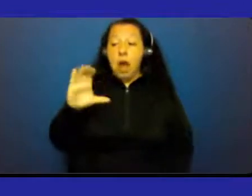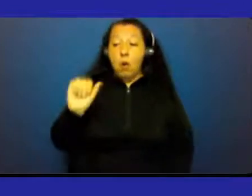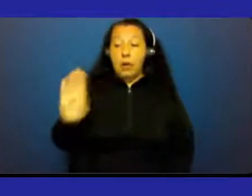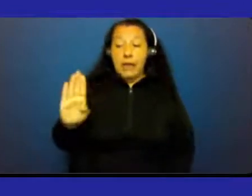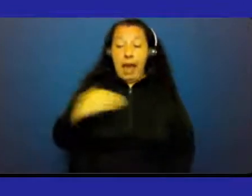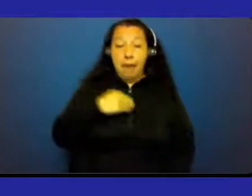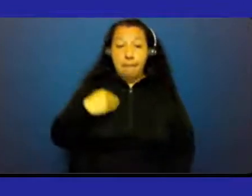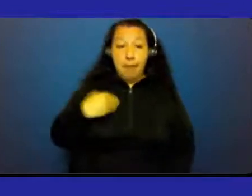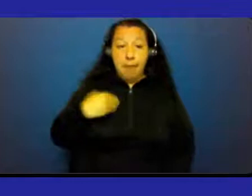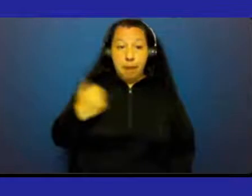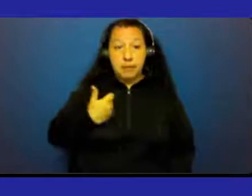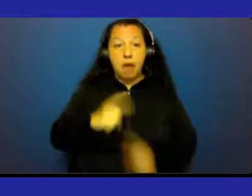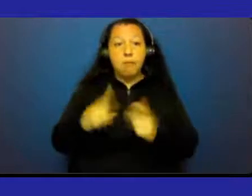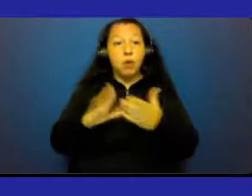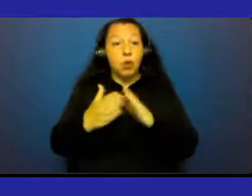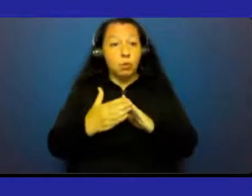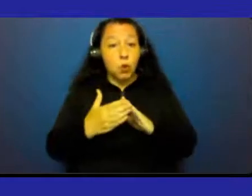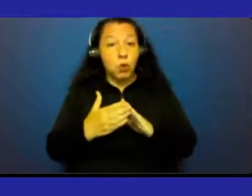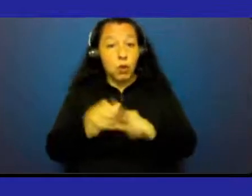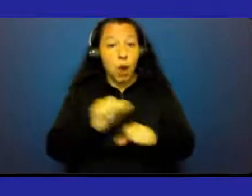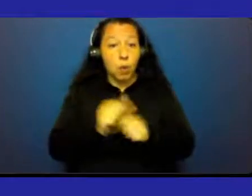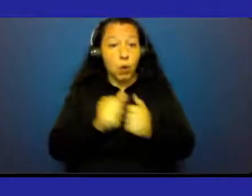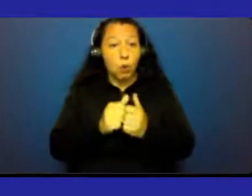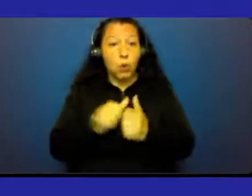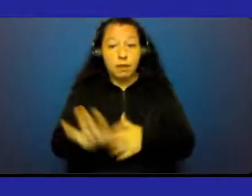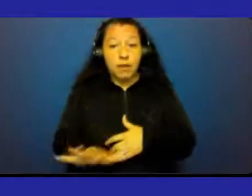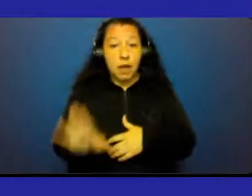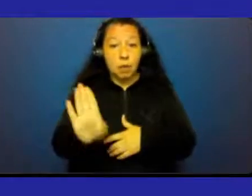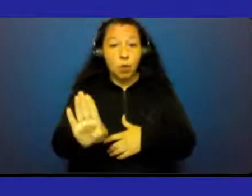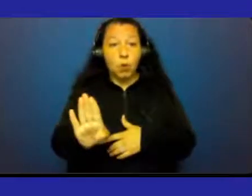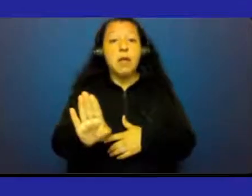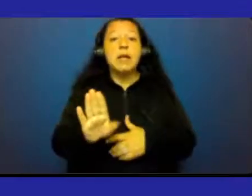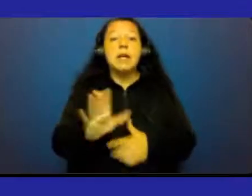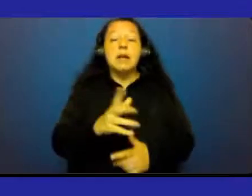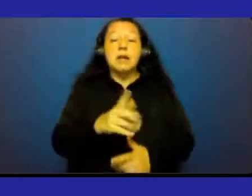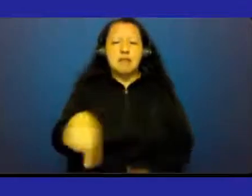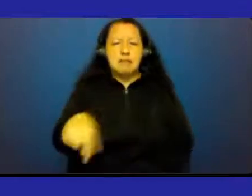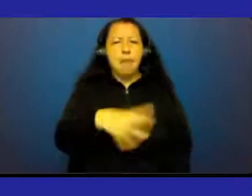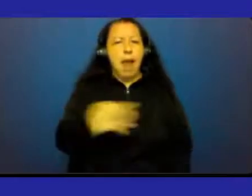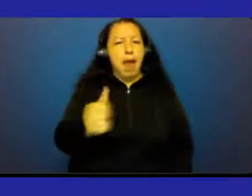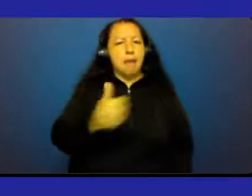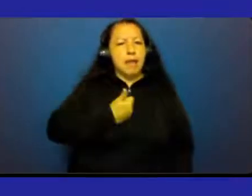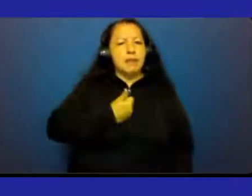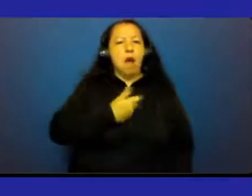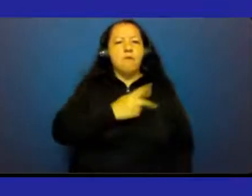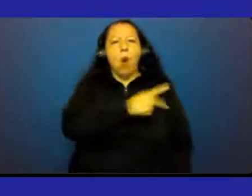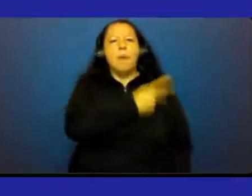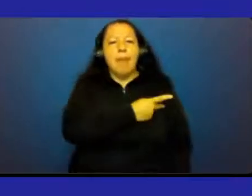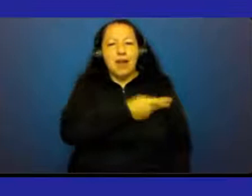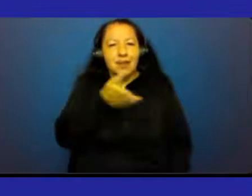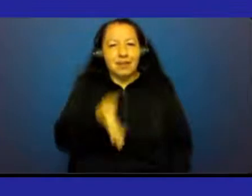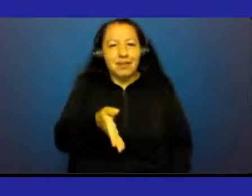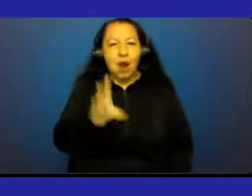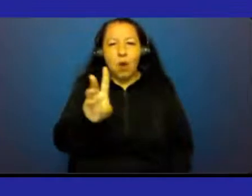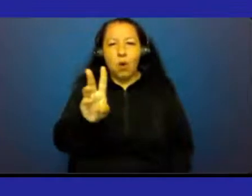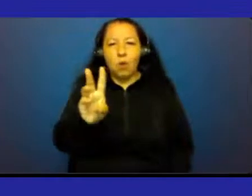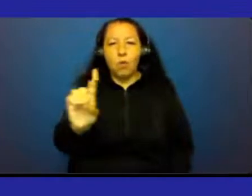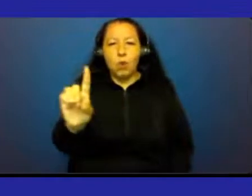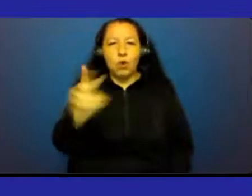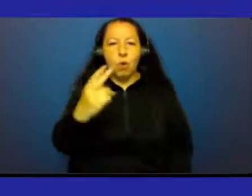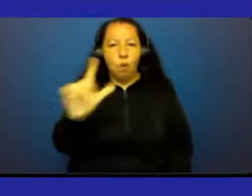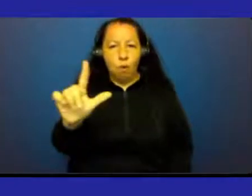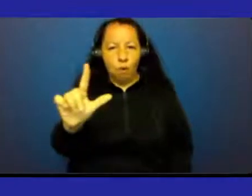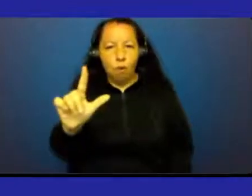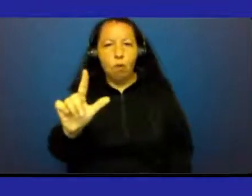that I work in North Brooklyn and myself are also patients of Woodhull. So I have a vested interest in ensuring that Woodhull